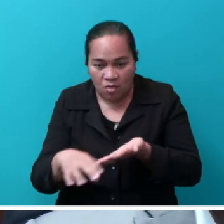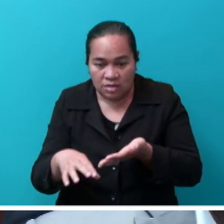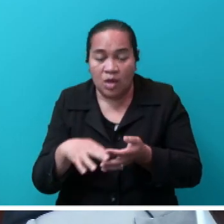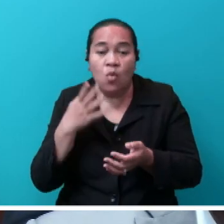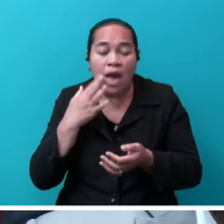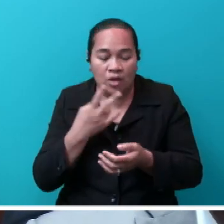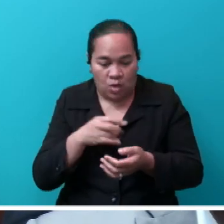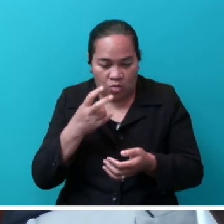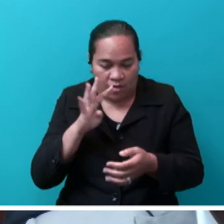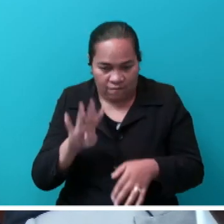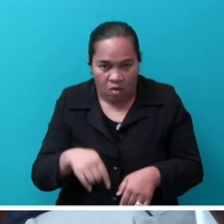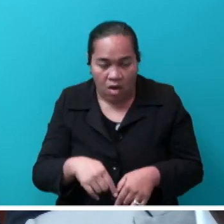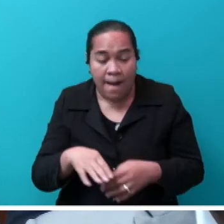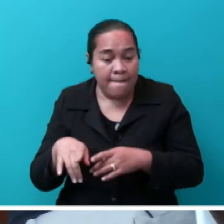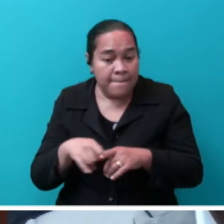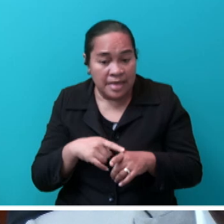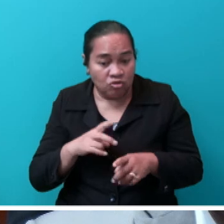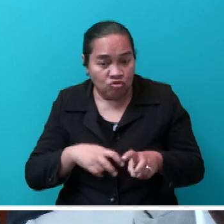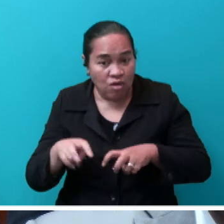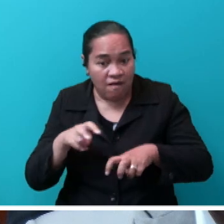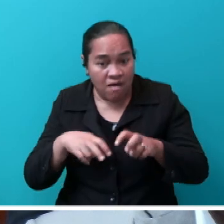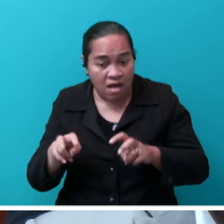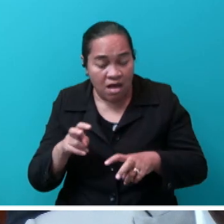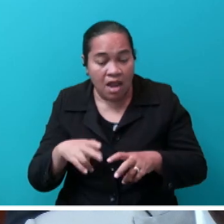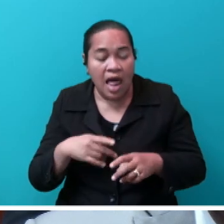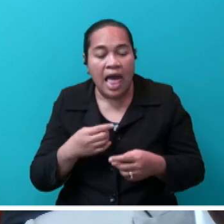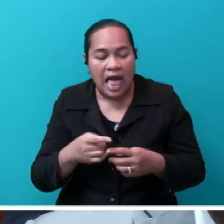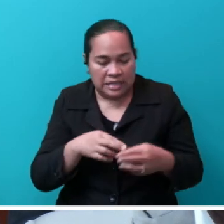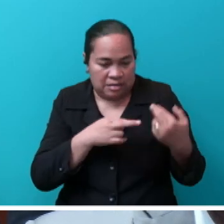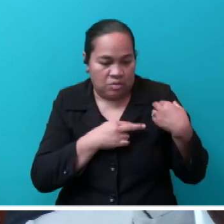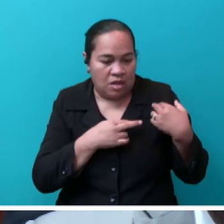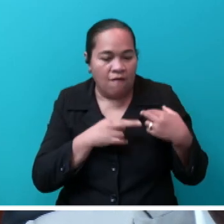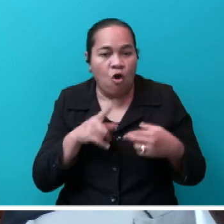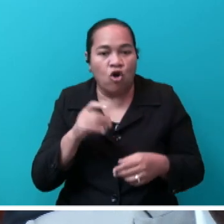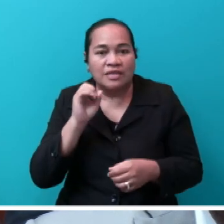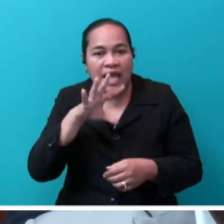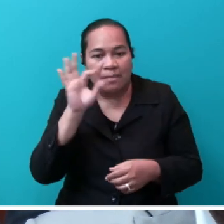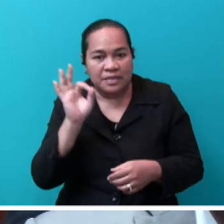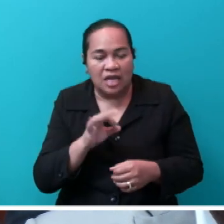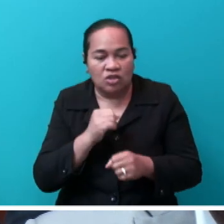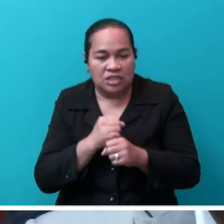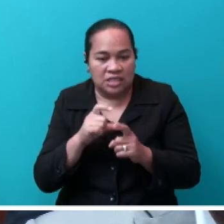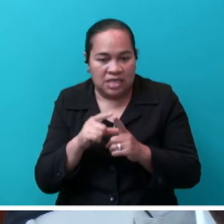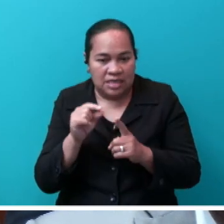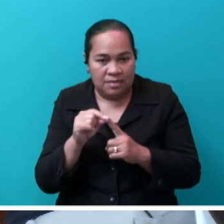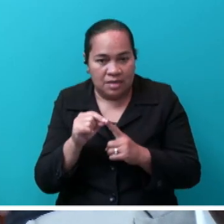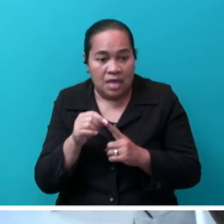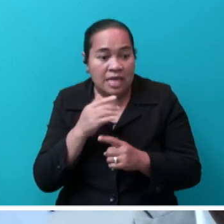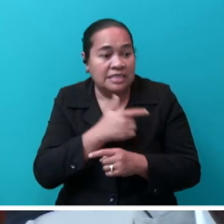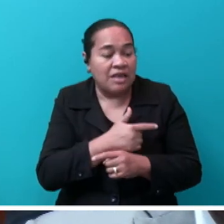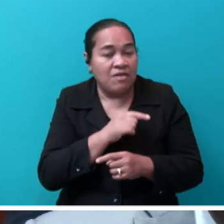This means travel is responsible for 10% of global GDP, a 7.5% increase from